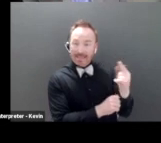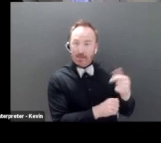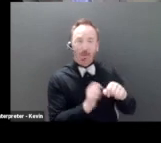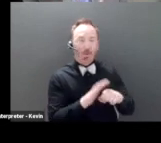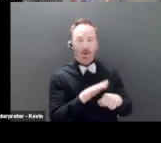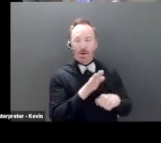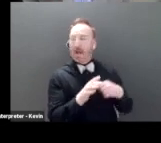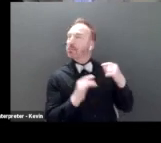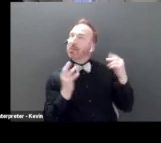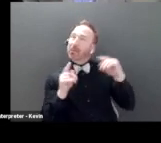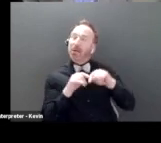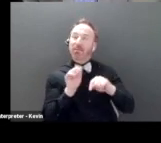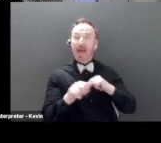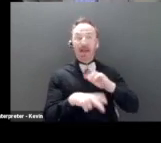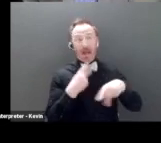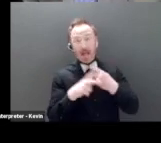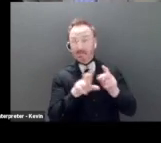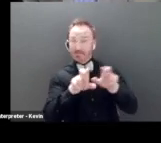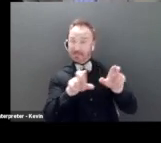type of investment, just be aware.